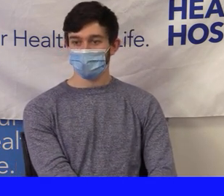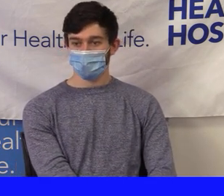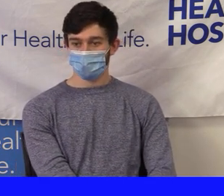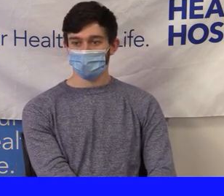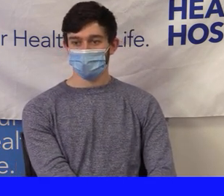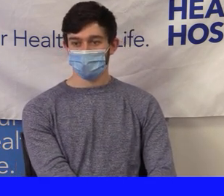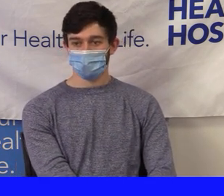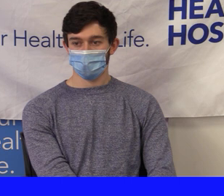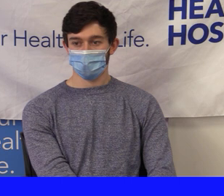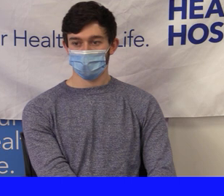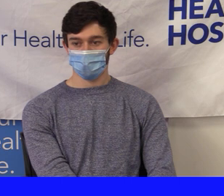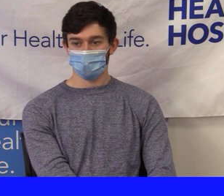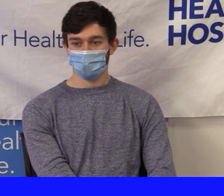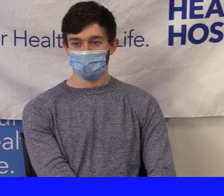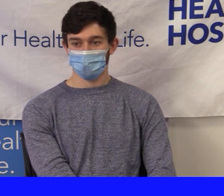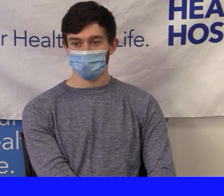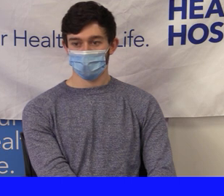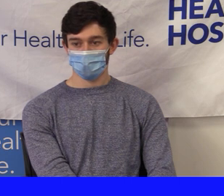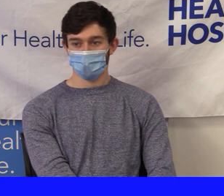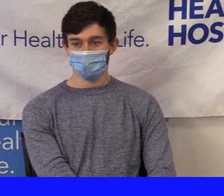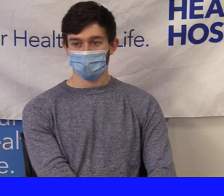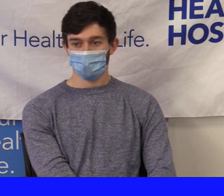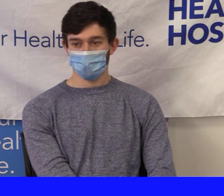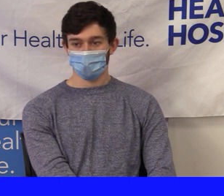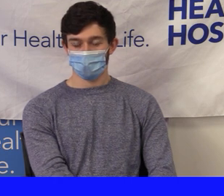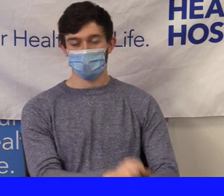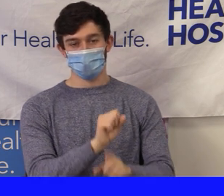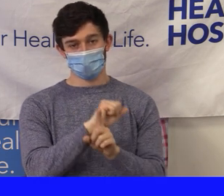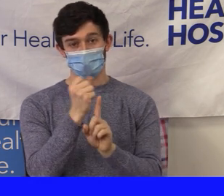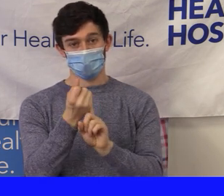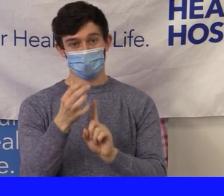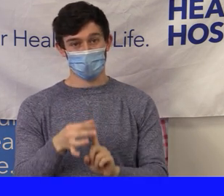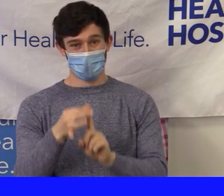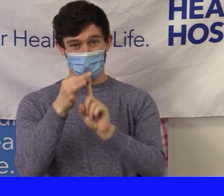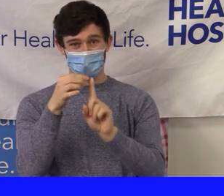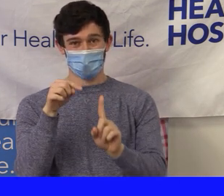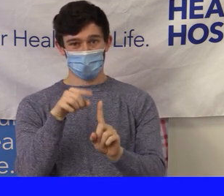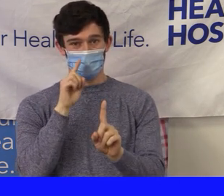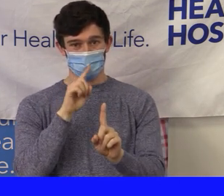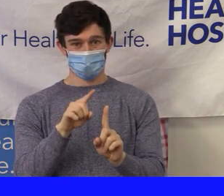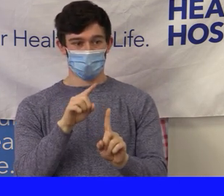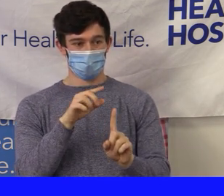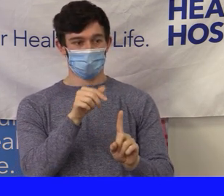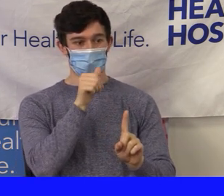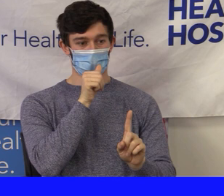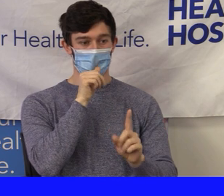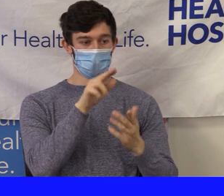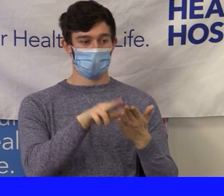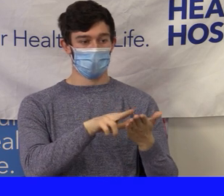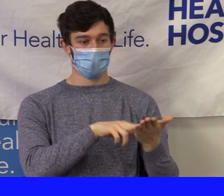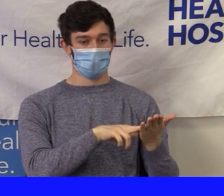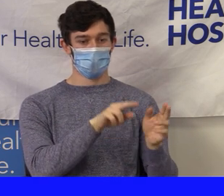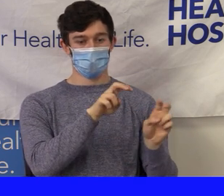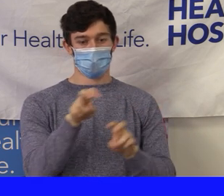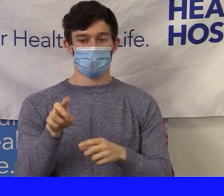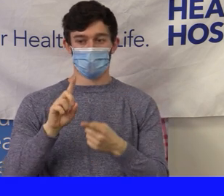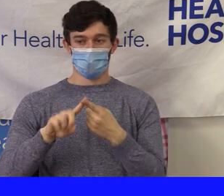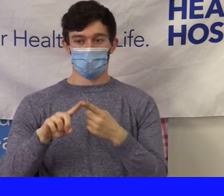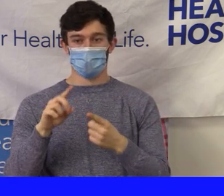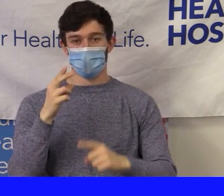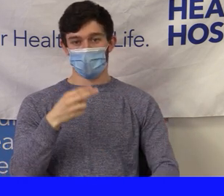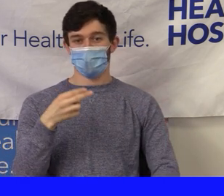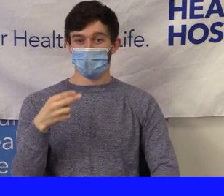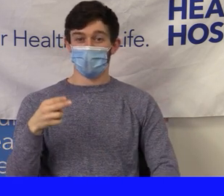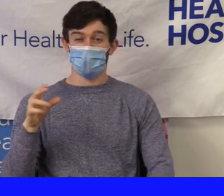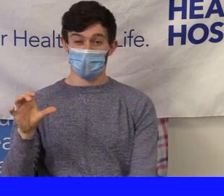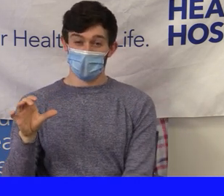Because of the circumstances, the unique circumstances of the decision to move Correctional Health Services from a private contractor to Health and